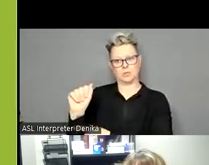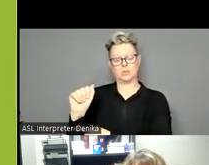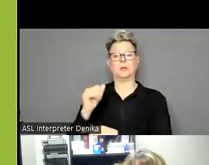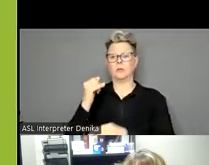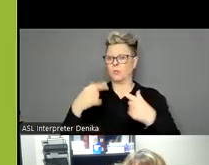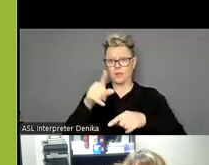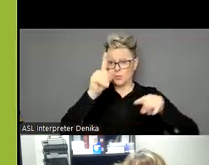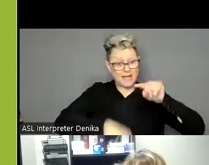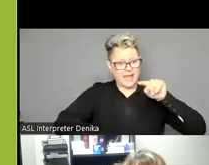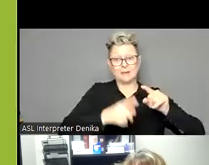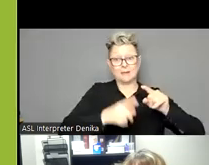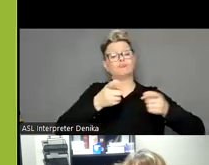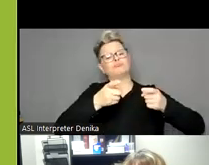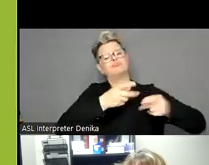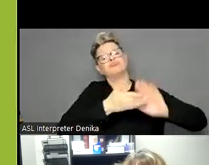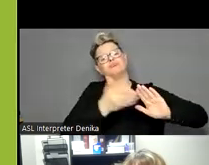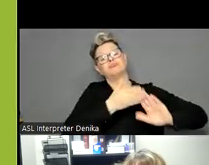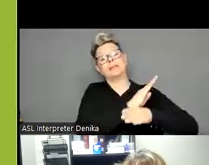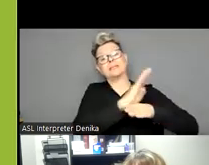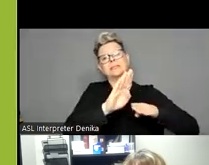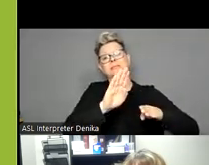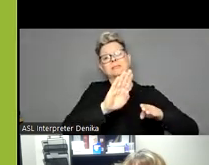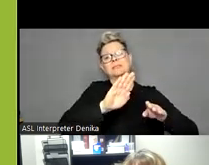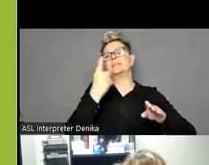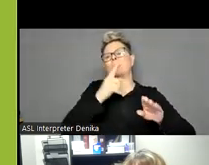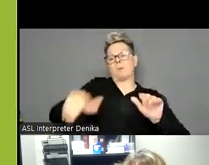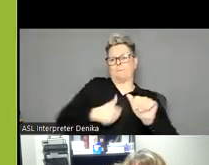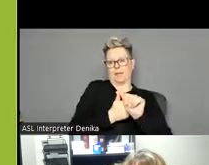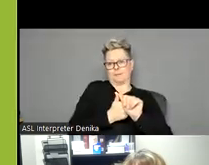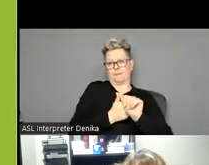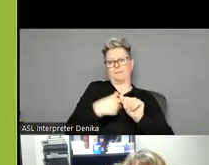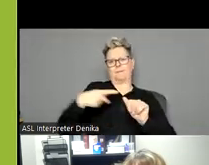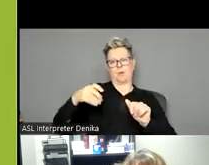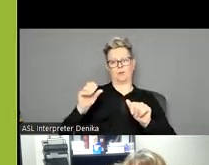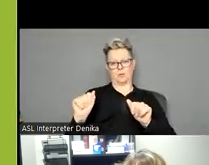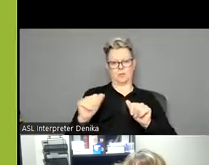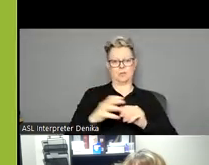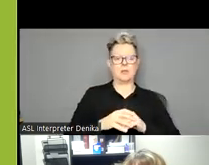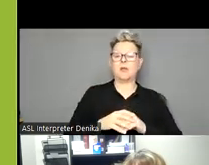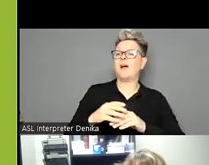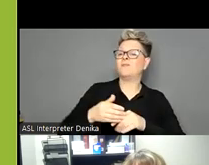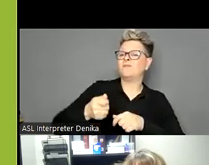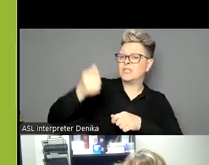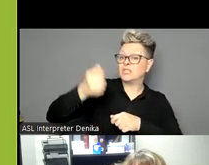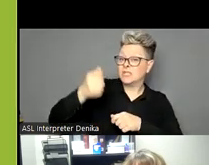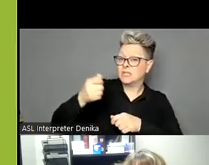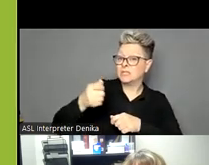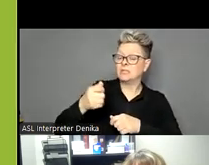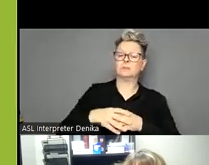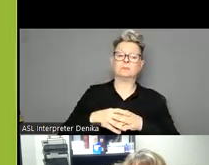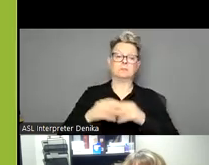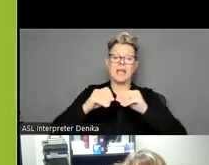to have an attorney in that case. Fishing or land licenses, that can be